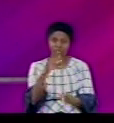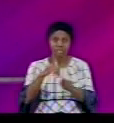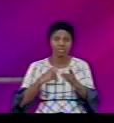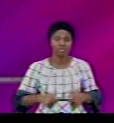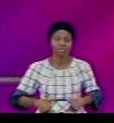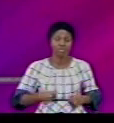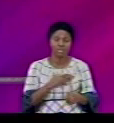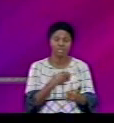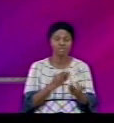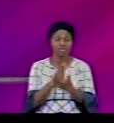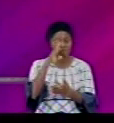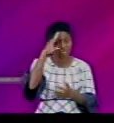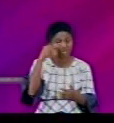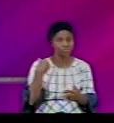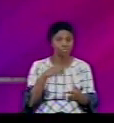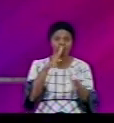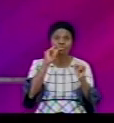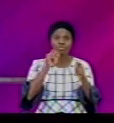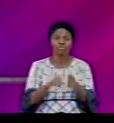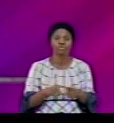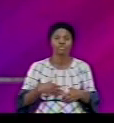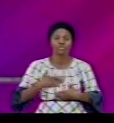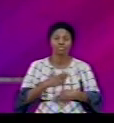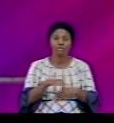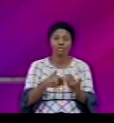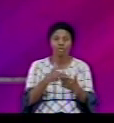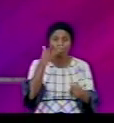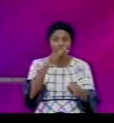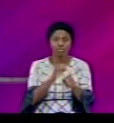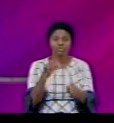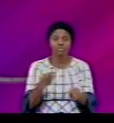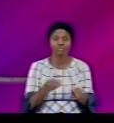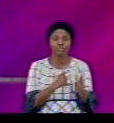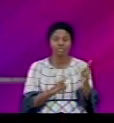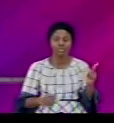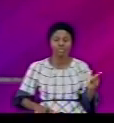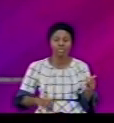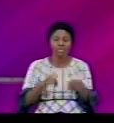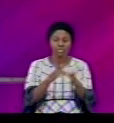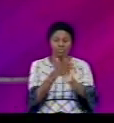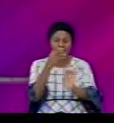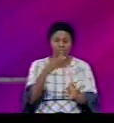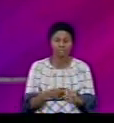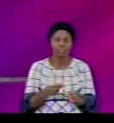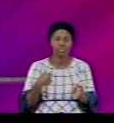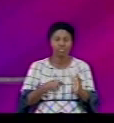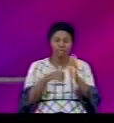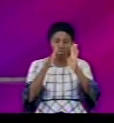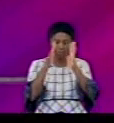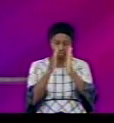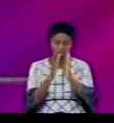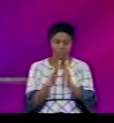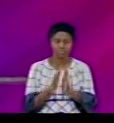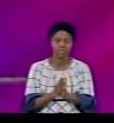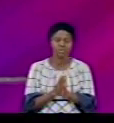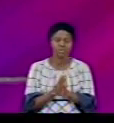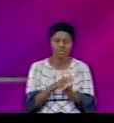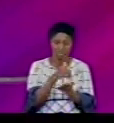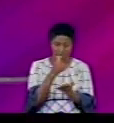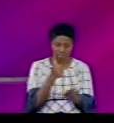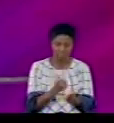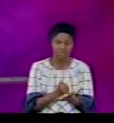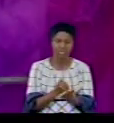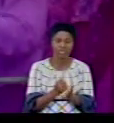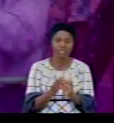able to enjoy all the promises of the Lord. In Jesus' name, we pray.